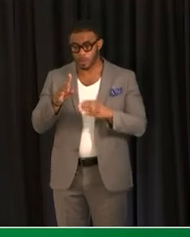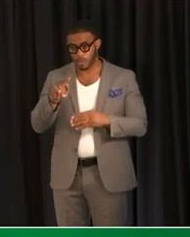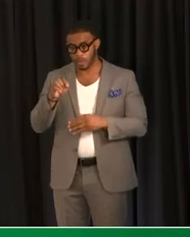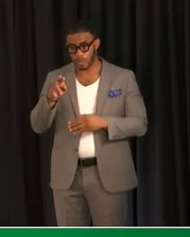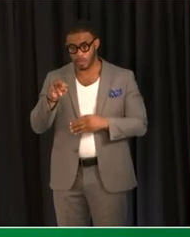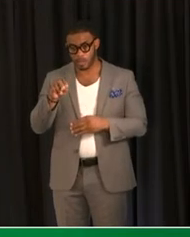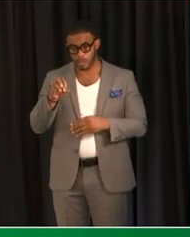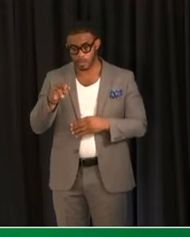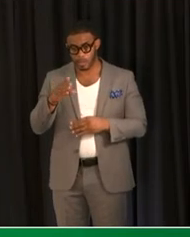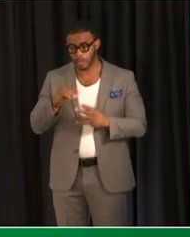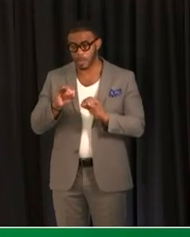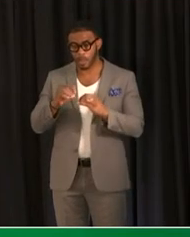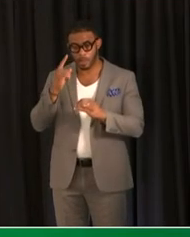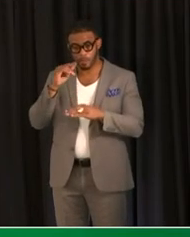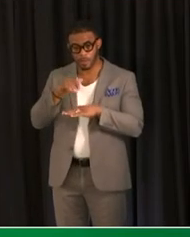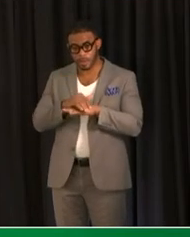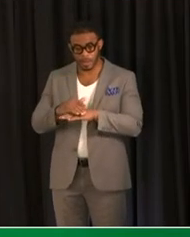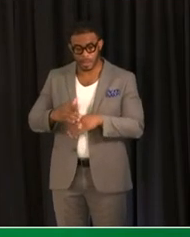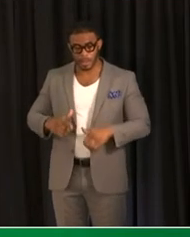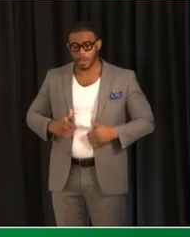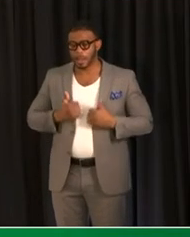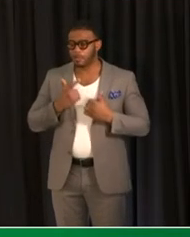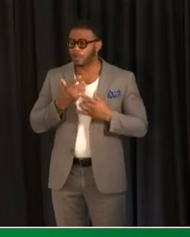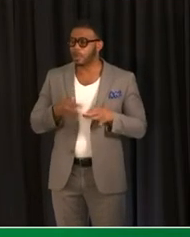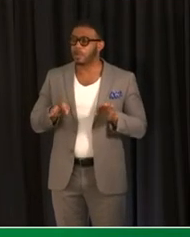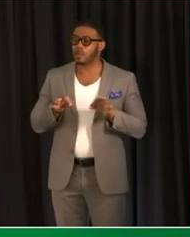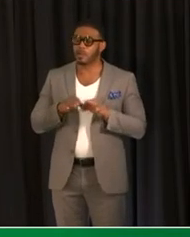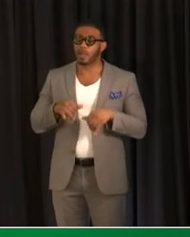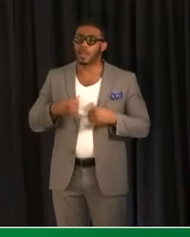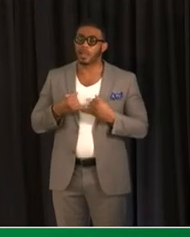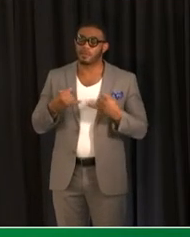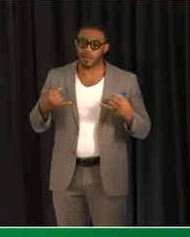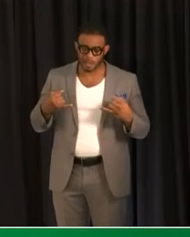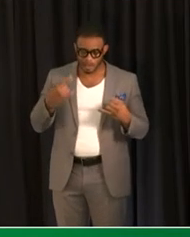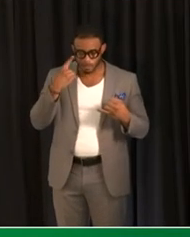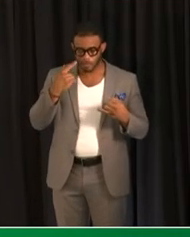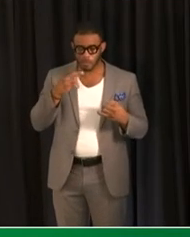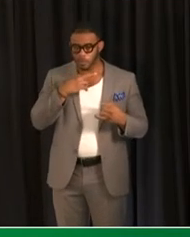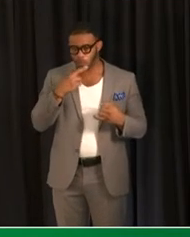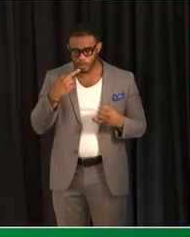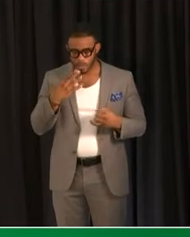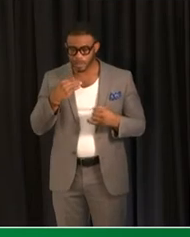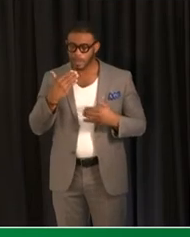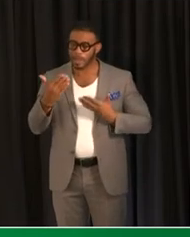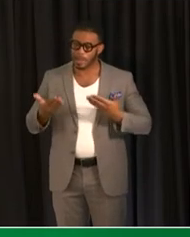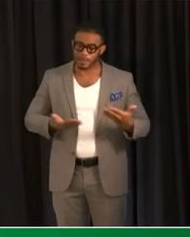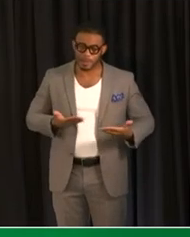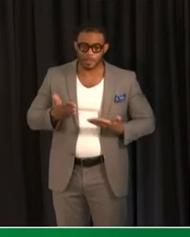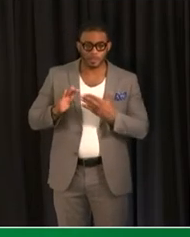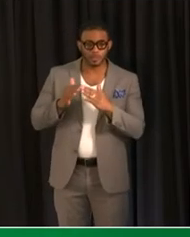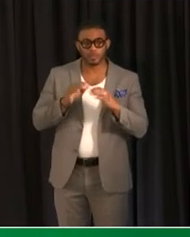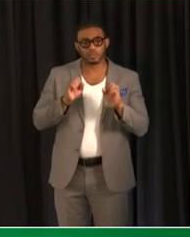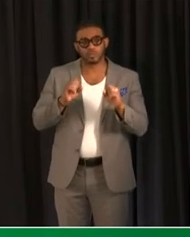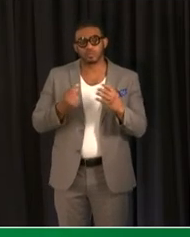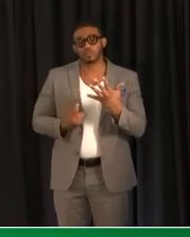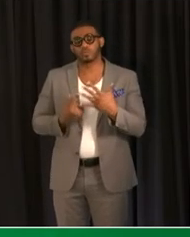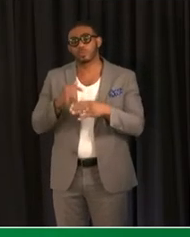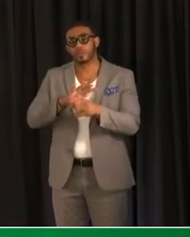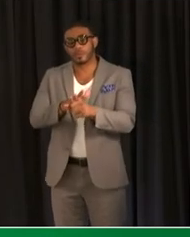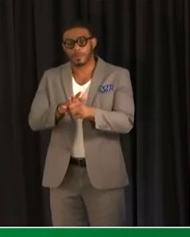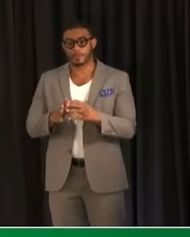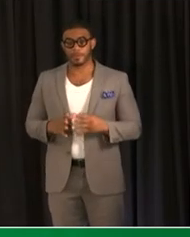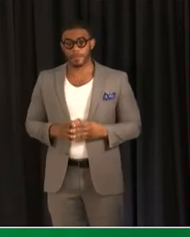Director Townsend and the Office of Nightlife. You guys have been a critical lifeline for the restaurant and hospitality community